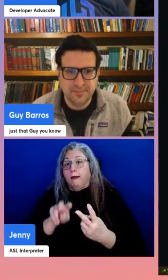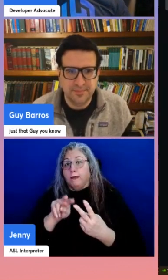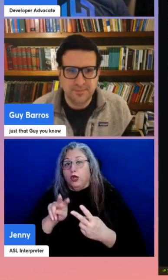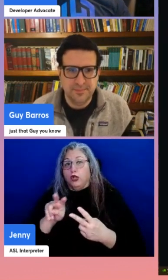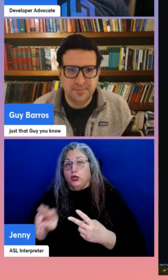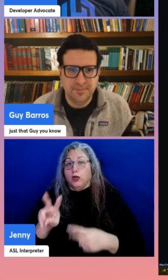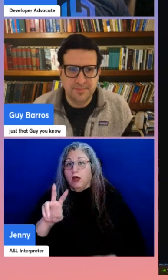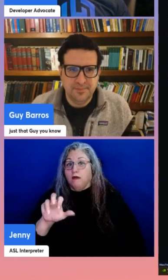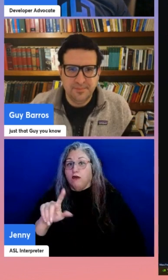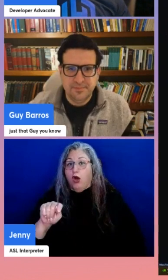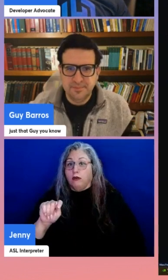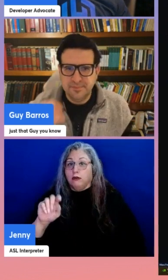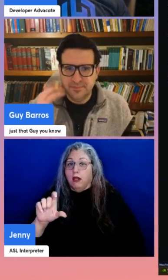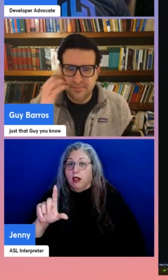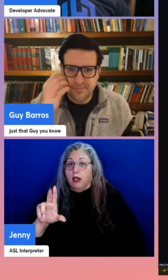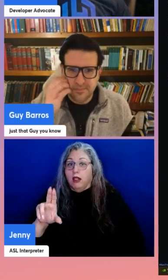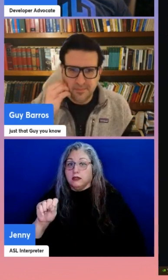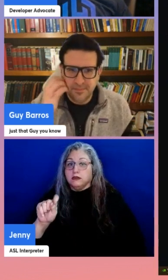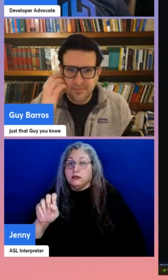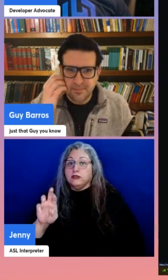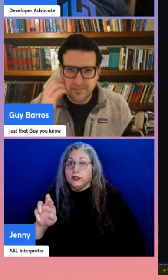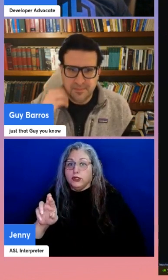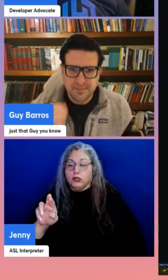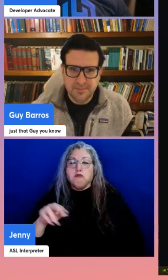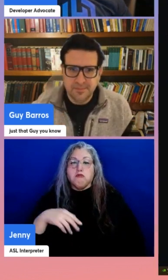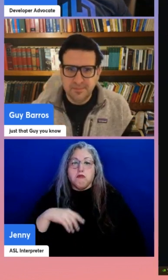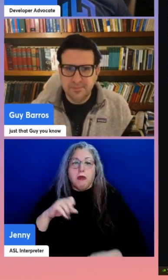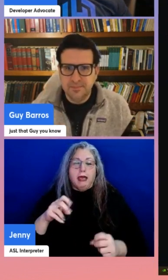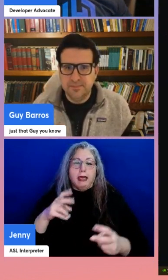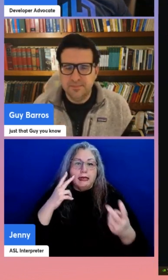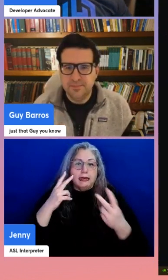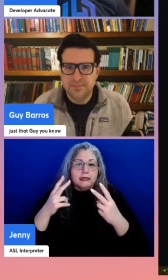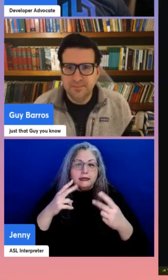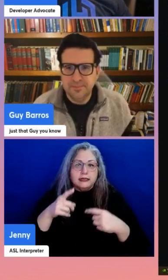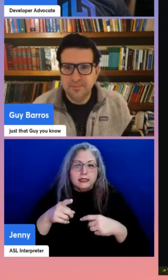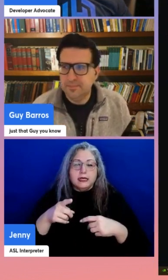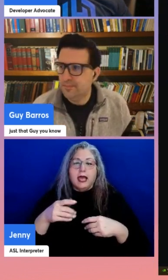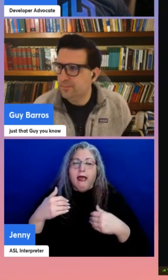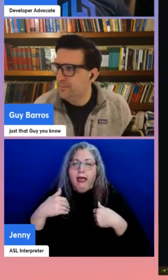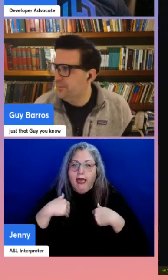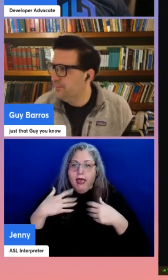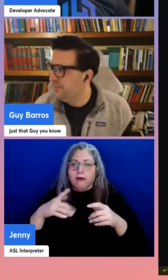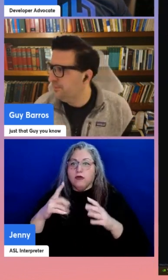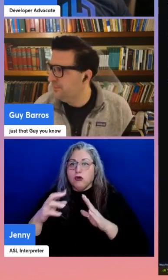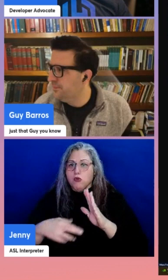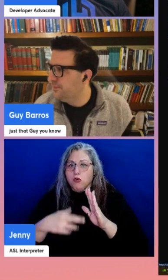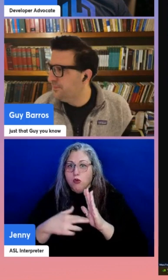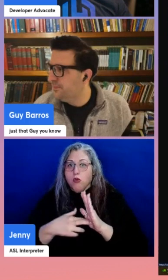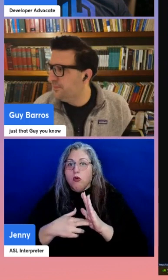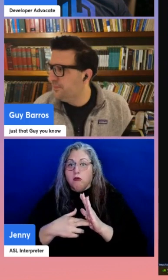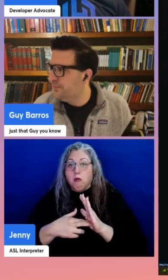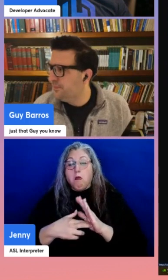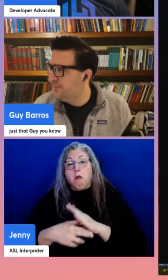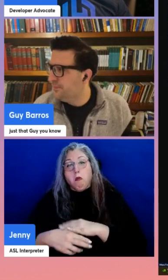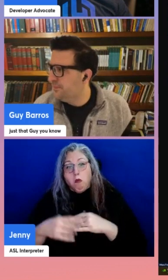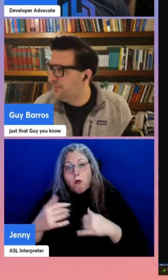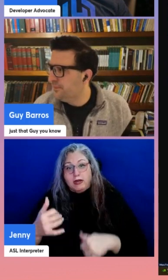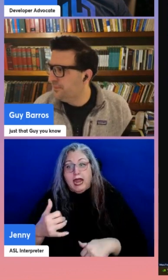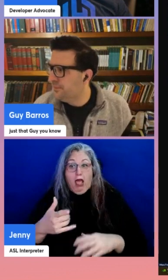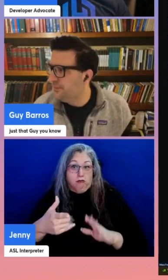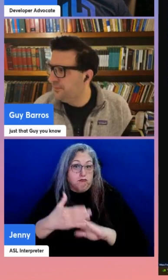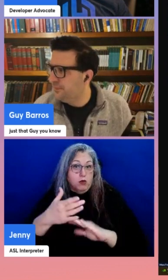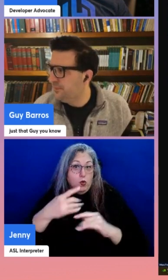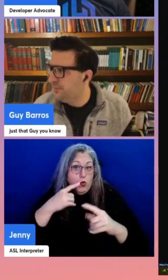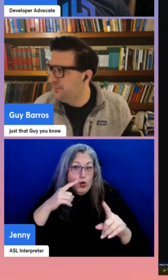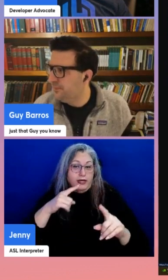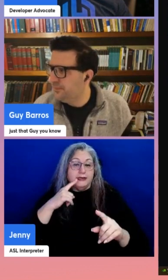Vault cluster, I'll be able to see here that, we've got the roles. Okay, so this is now working. These are the